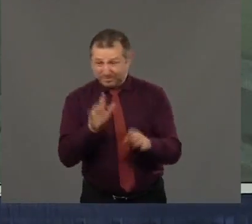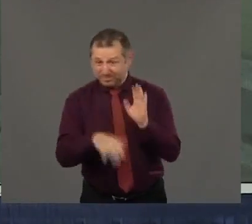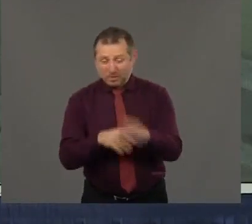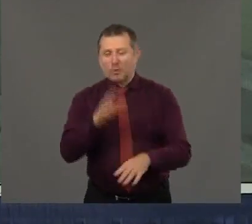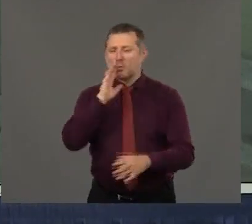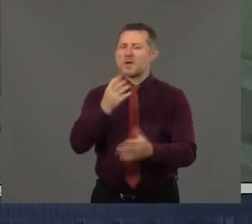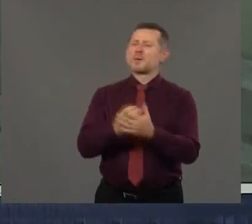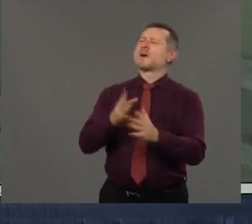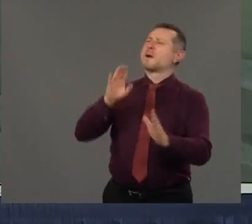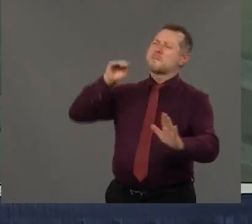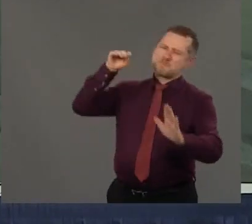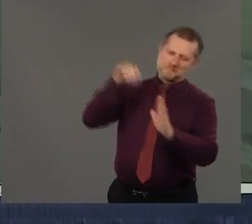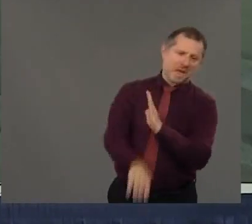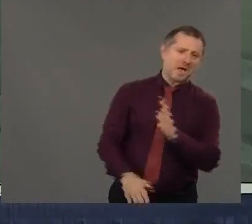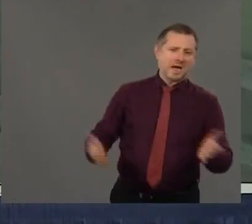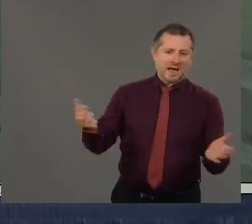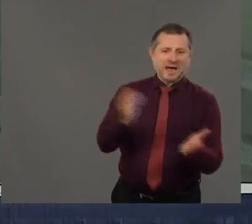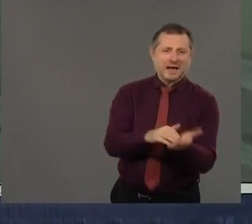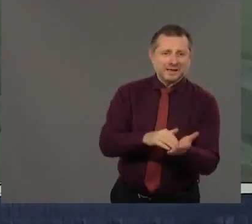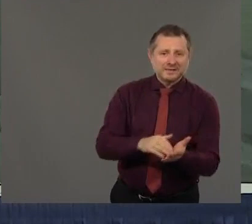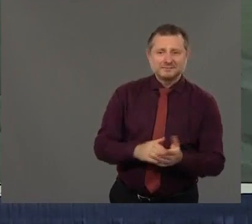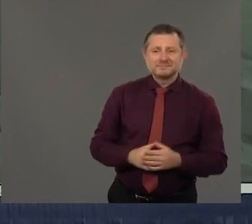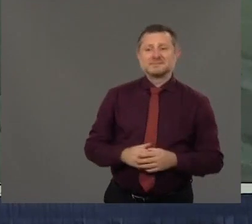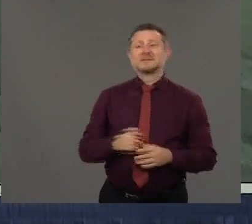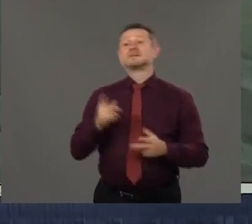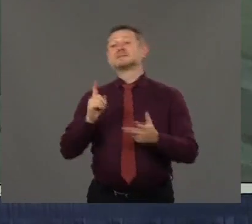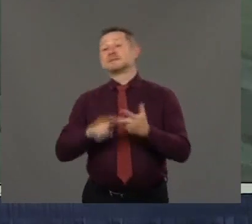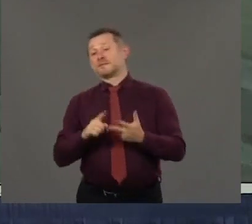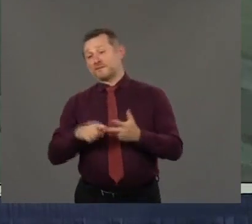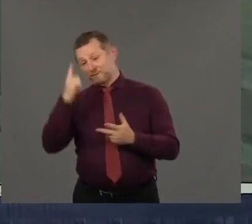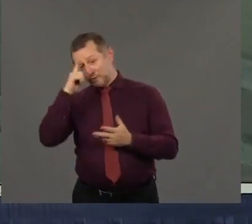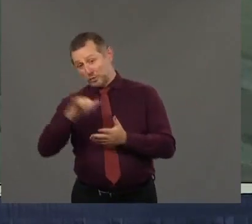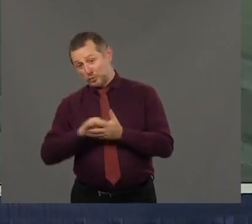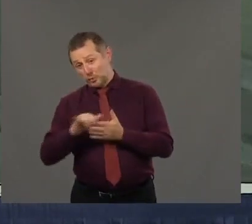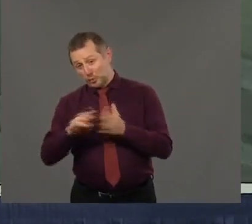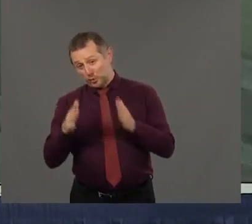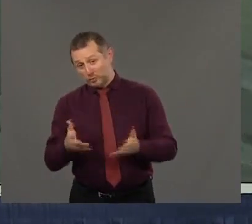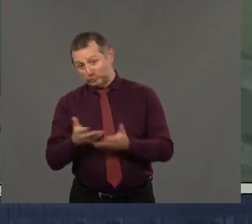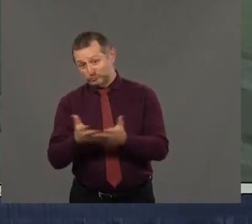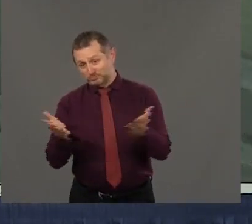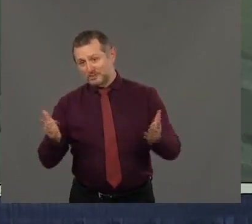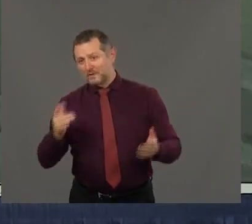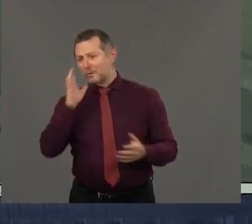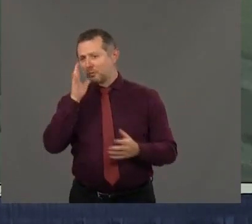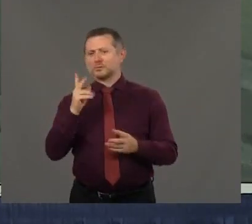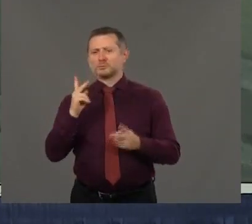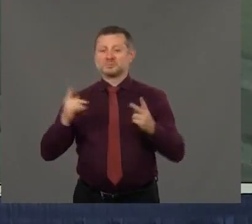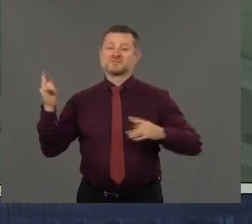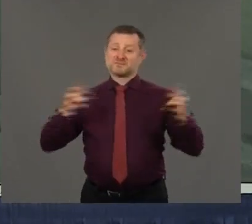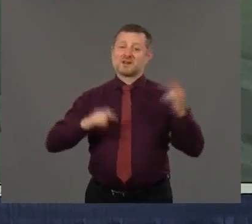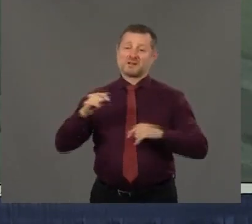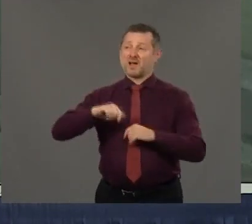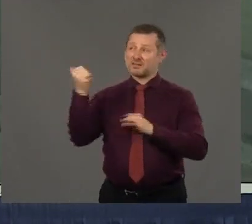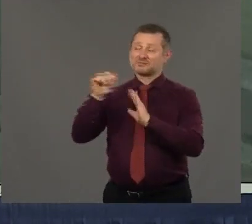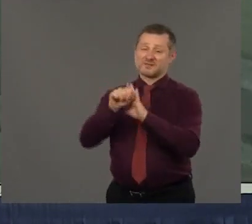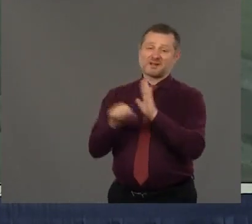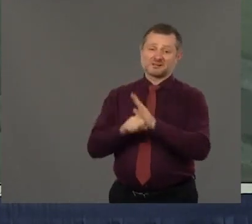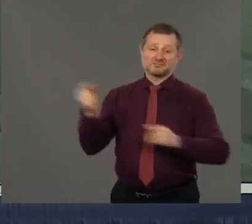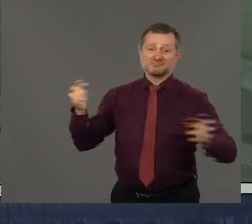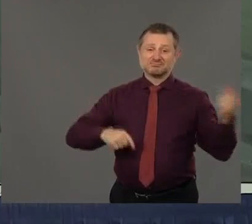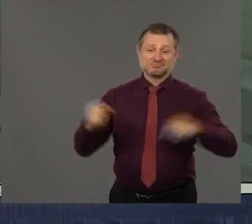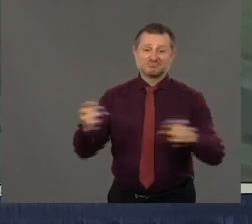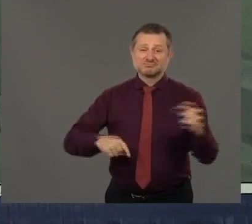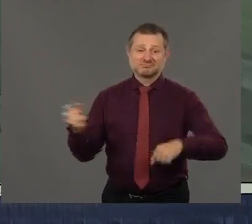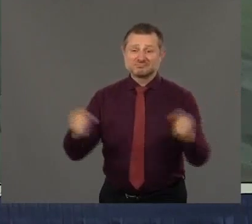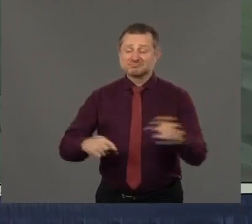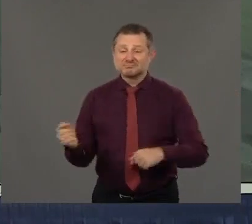worse. And third, on a parochial level, they will come here. It is a matter of time, but